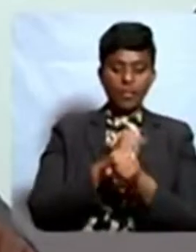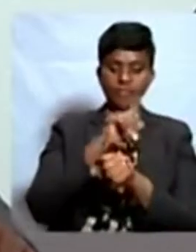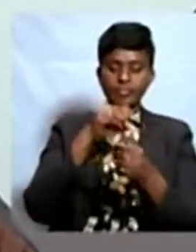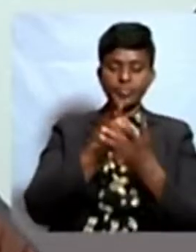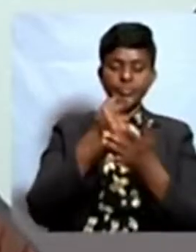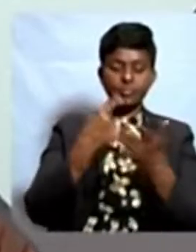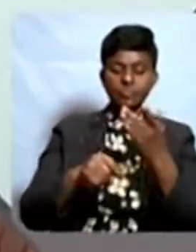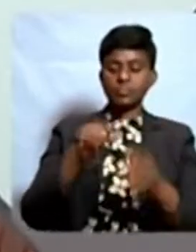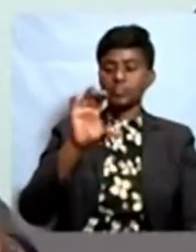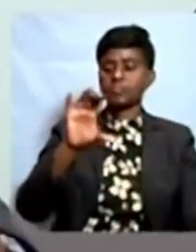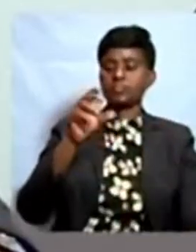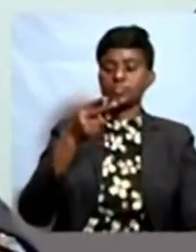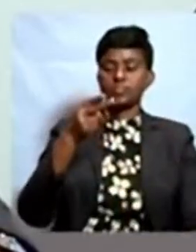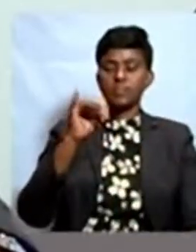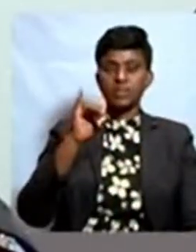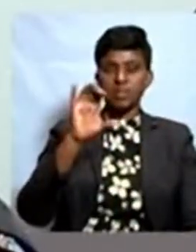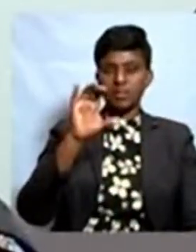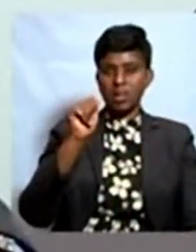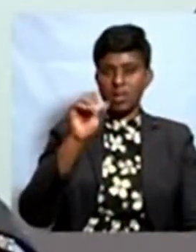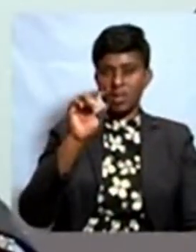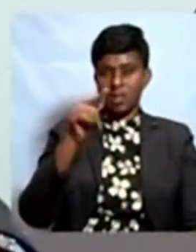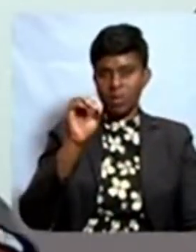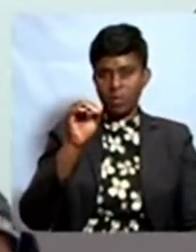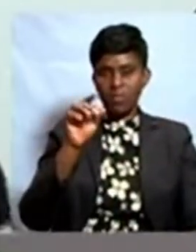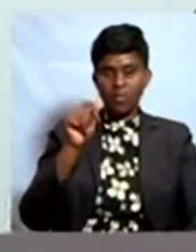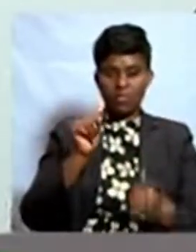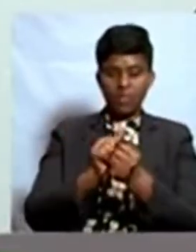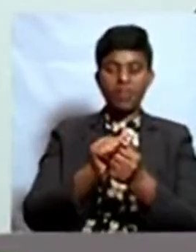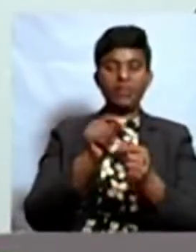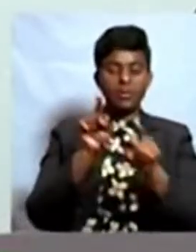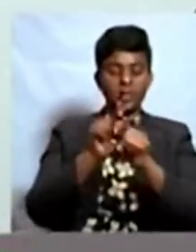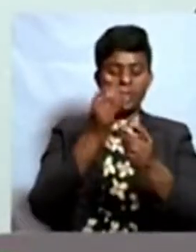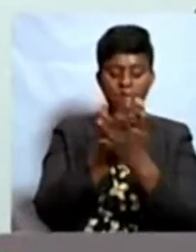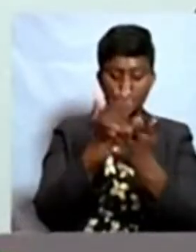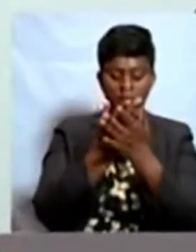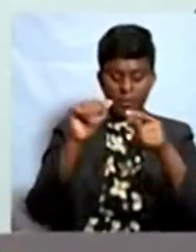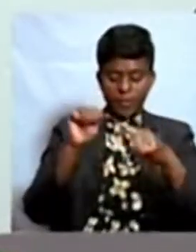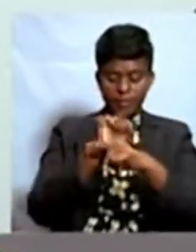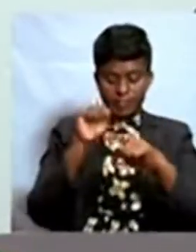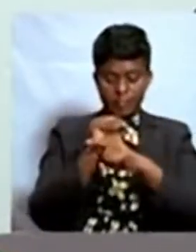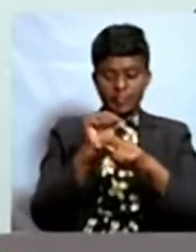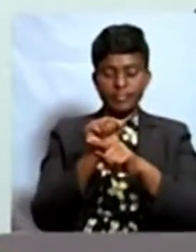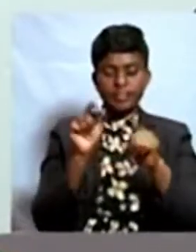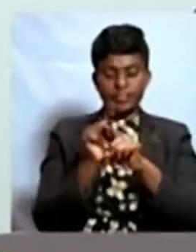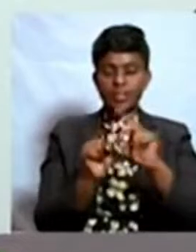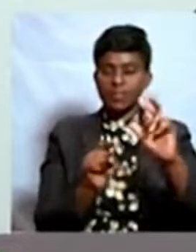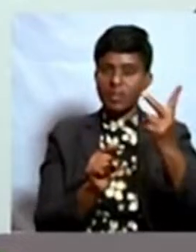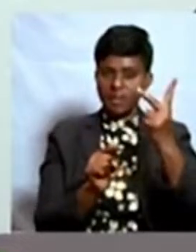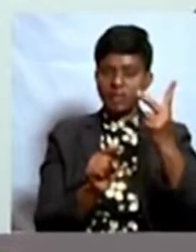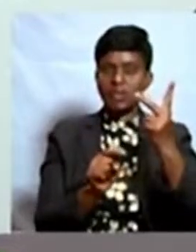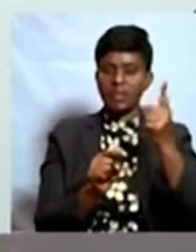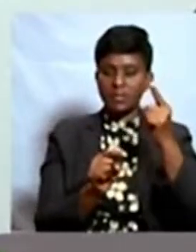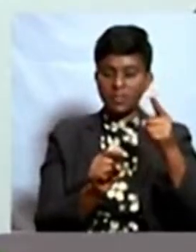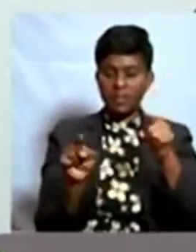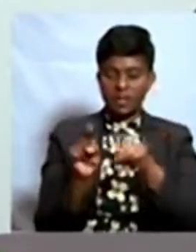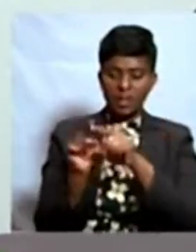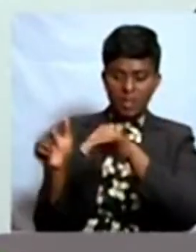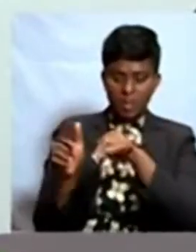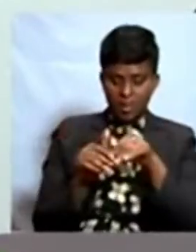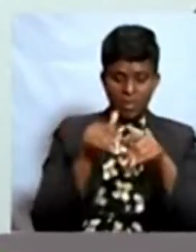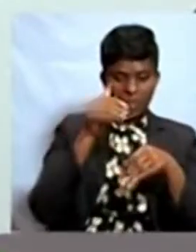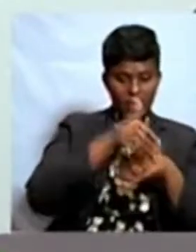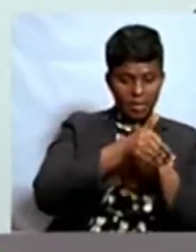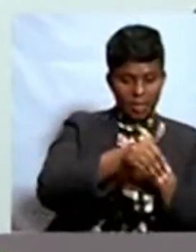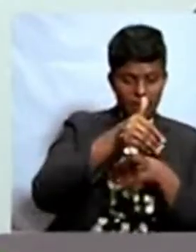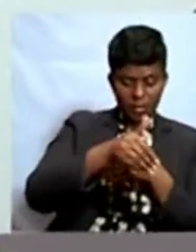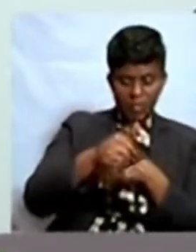with the Chicago Convention and ICAO standards and recommended practices. And 3. Avoid registering